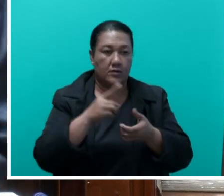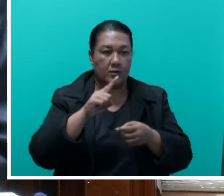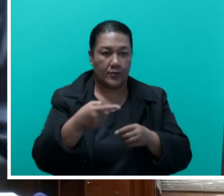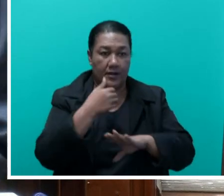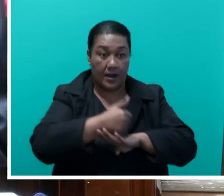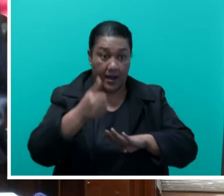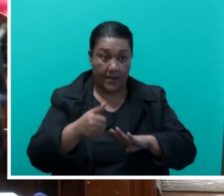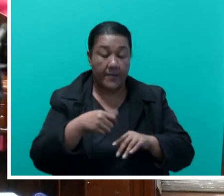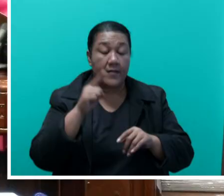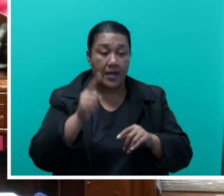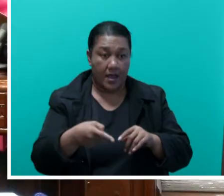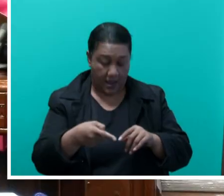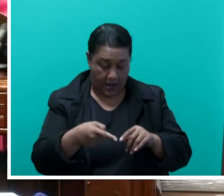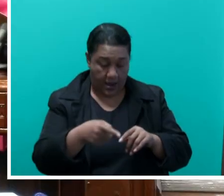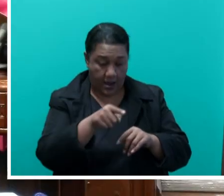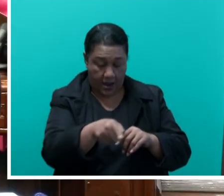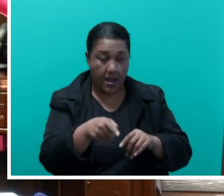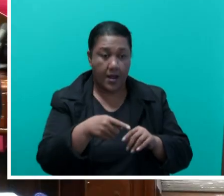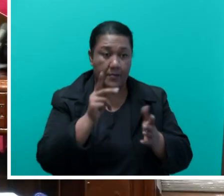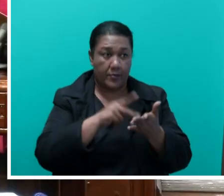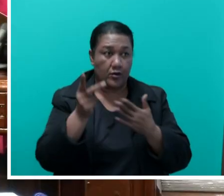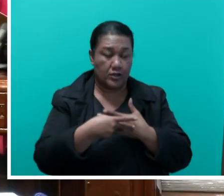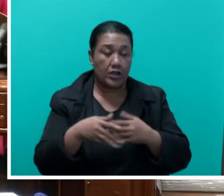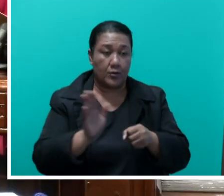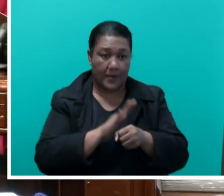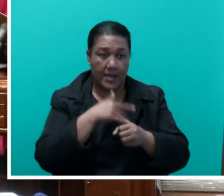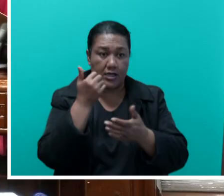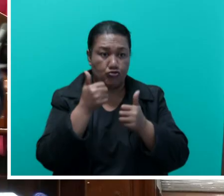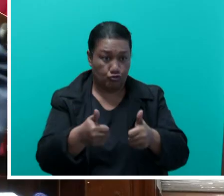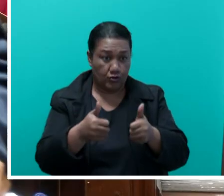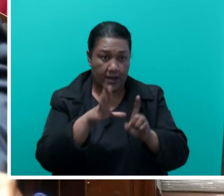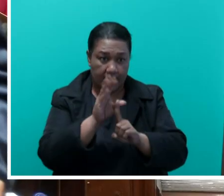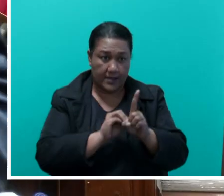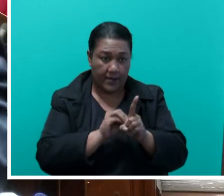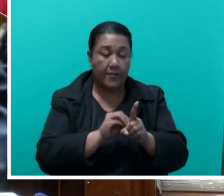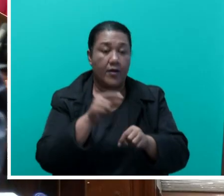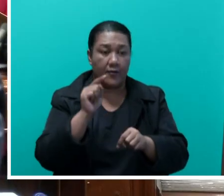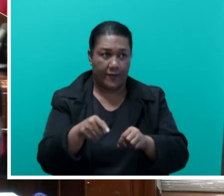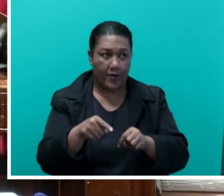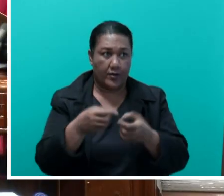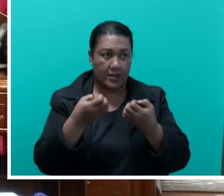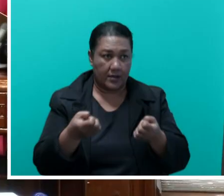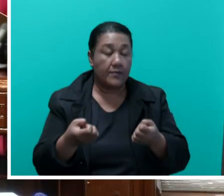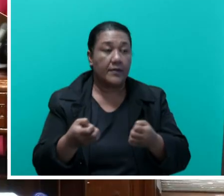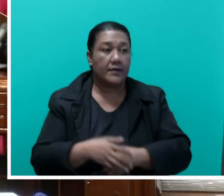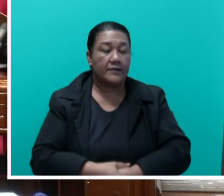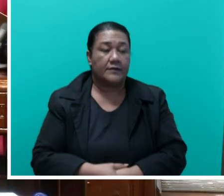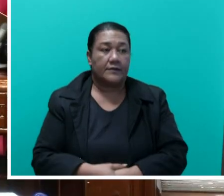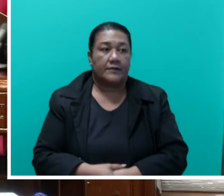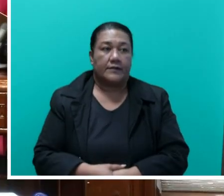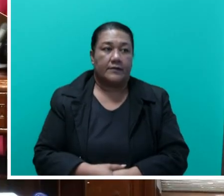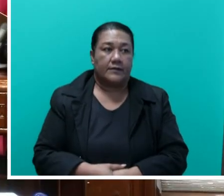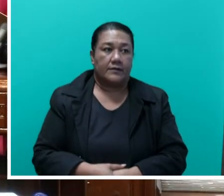nation to set an example of maintaining good health and basic fitness. When the nurses told me that I